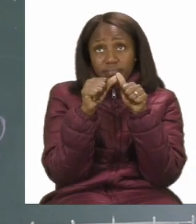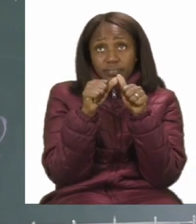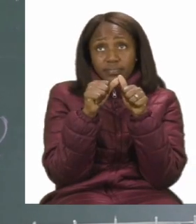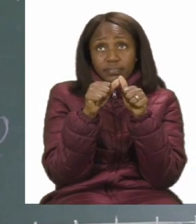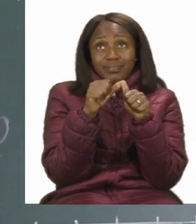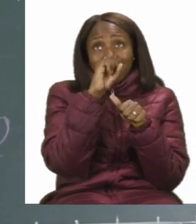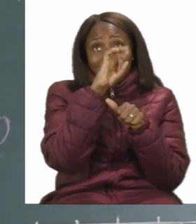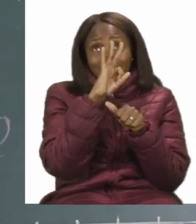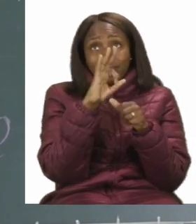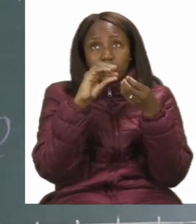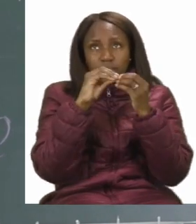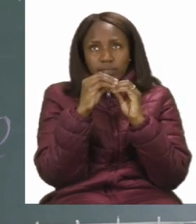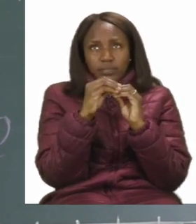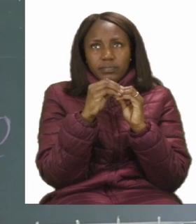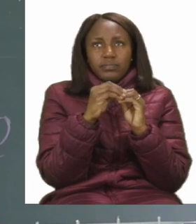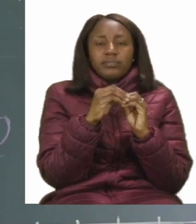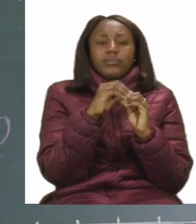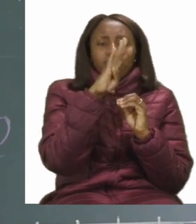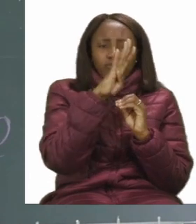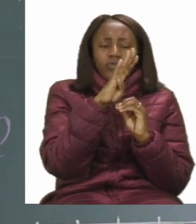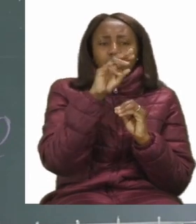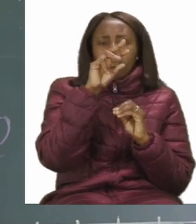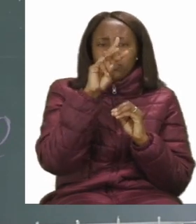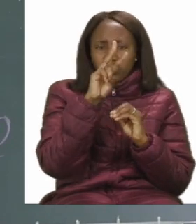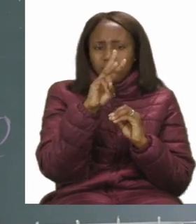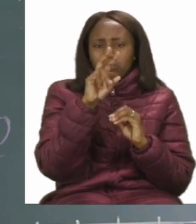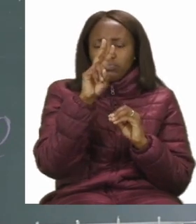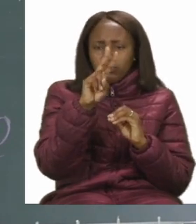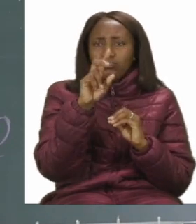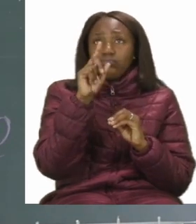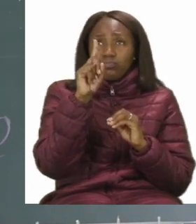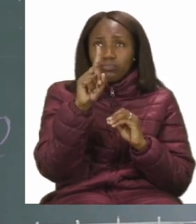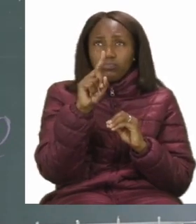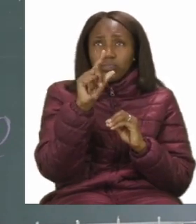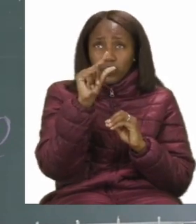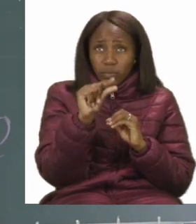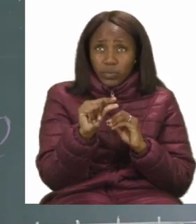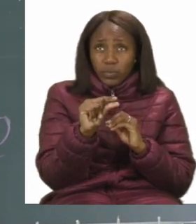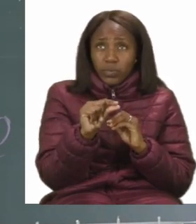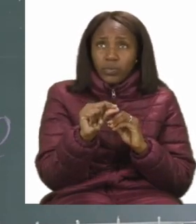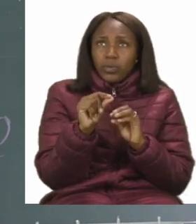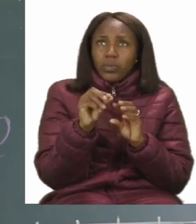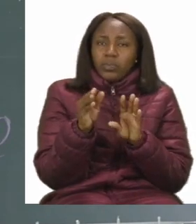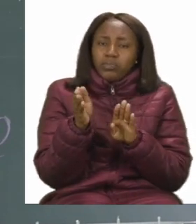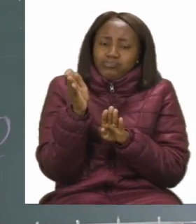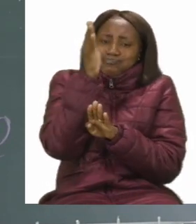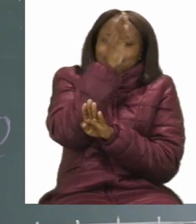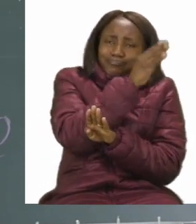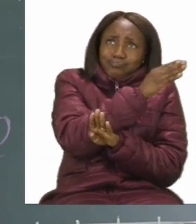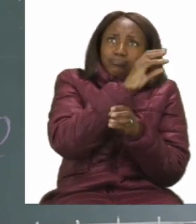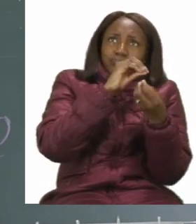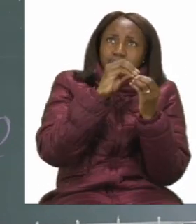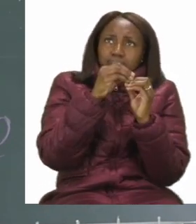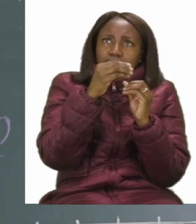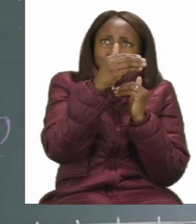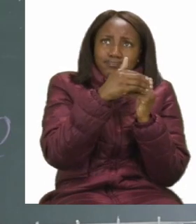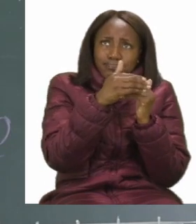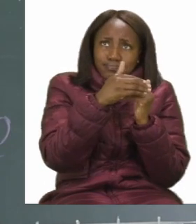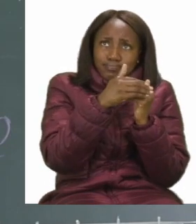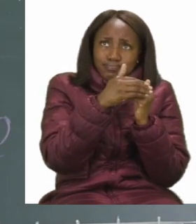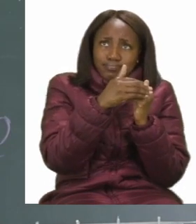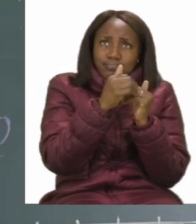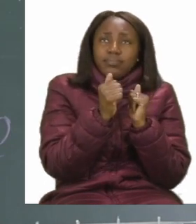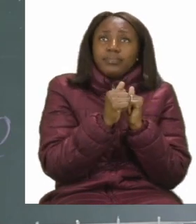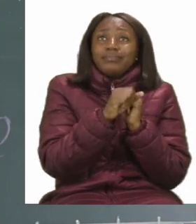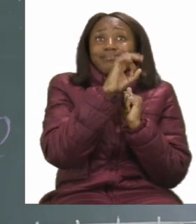the number is less 4 and less than 4, we round to the previous 10. But